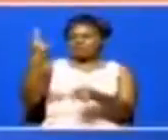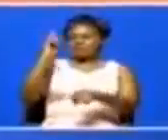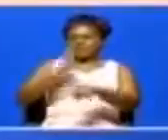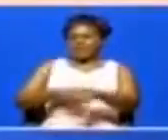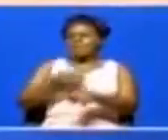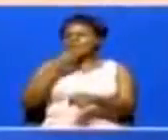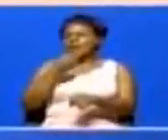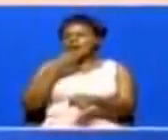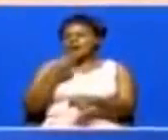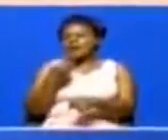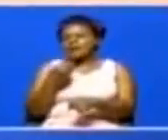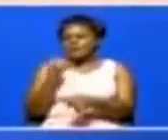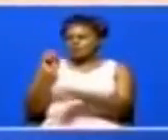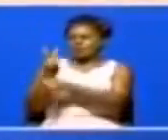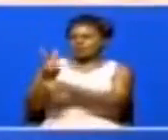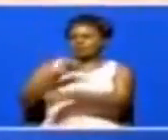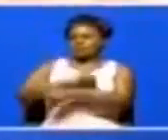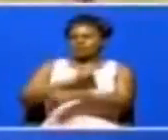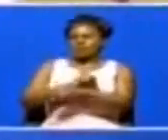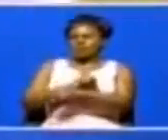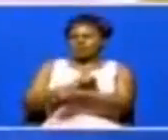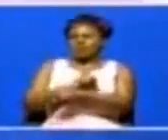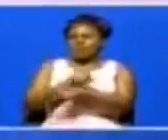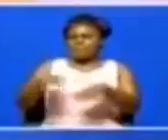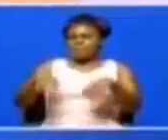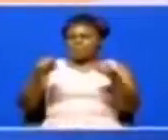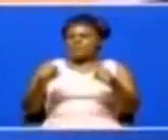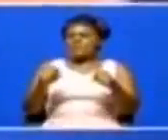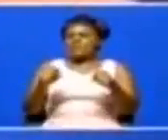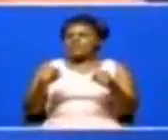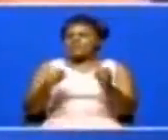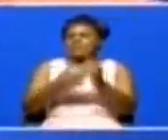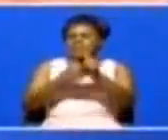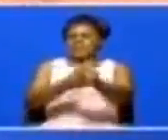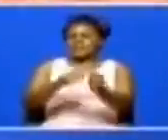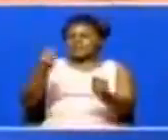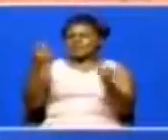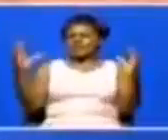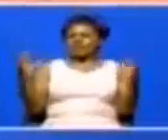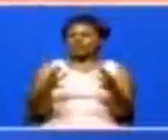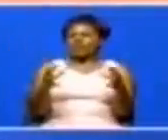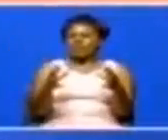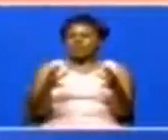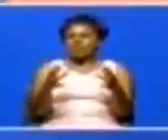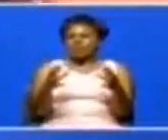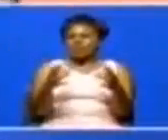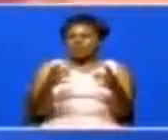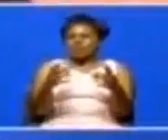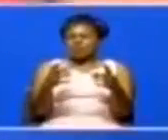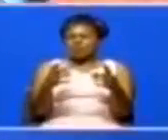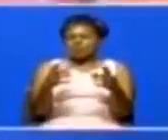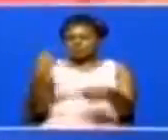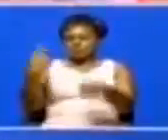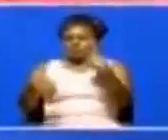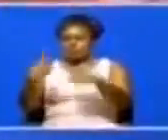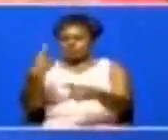Jackson Mwema from Kivandini Secondary School in Makueni proved to be the star of the race as he led his Kenyan compatriot Kevin Kibiwot from Cheptenge in